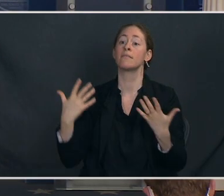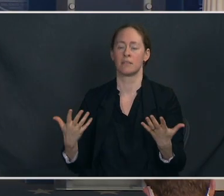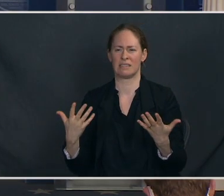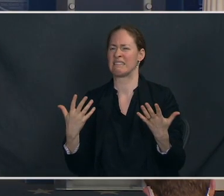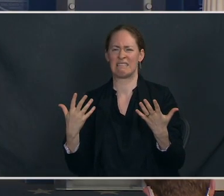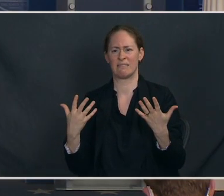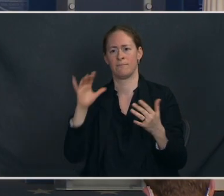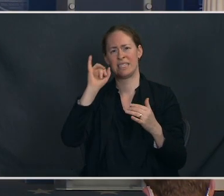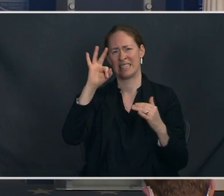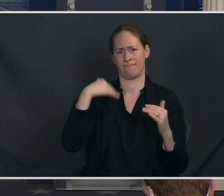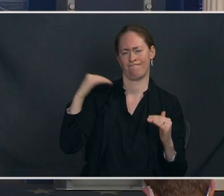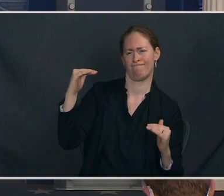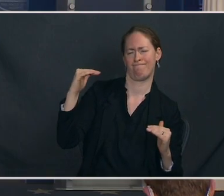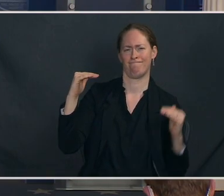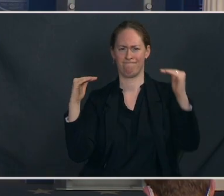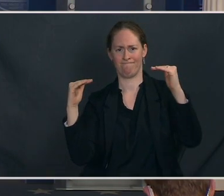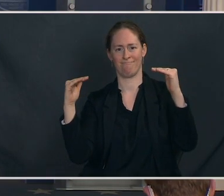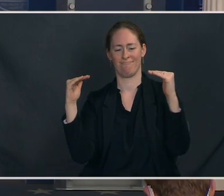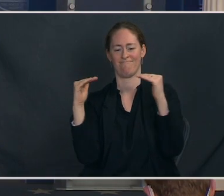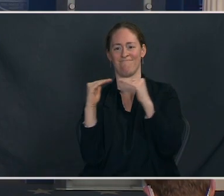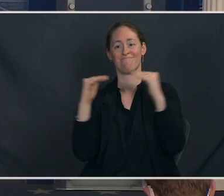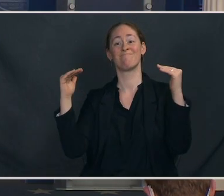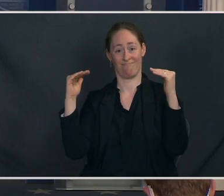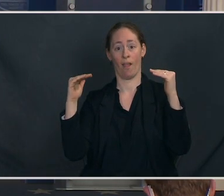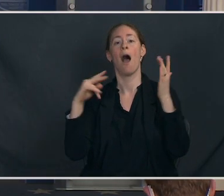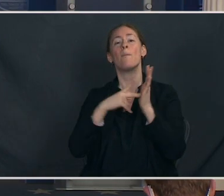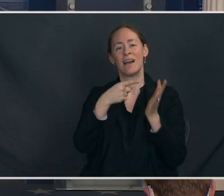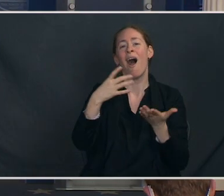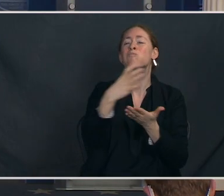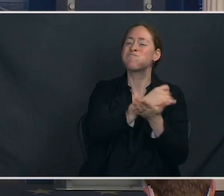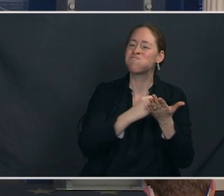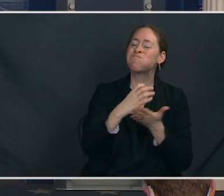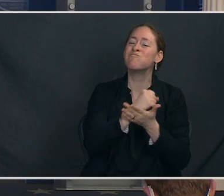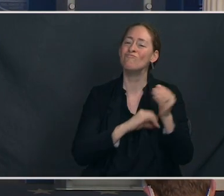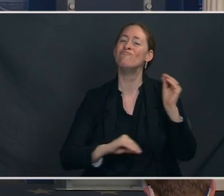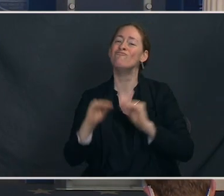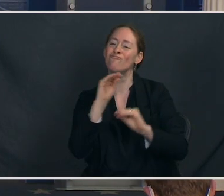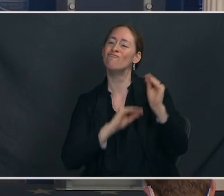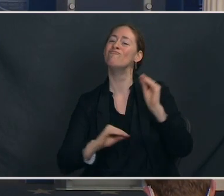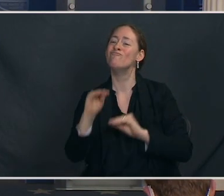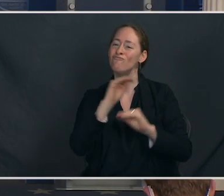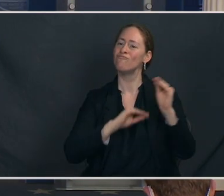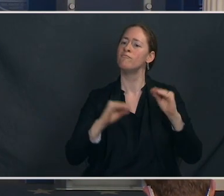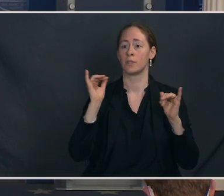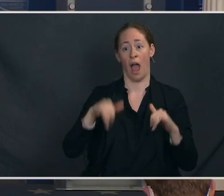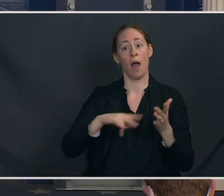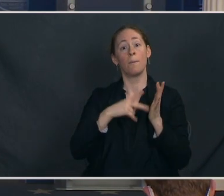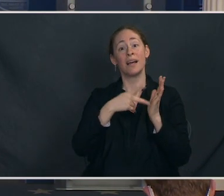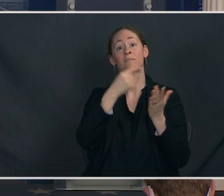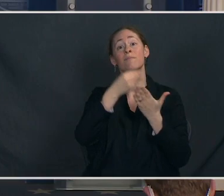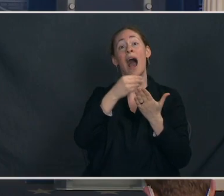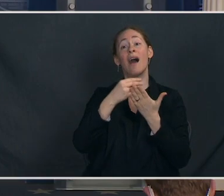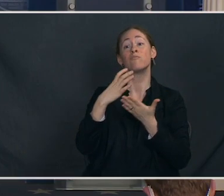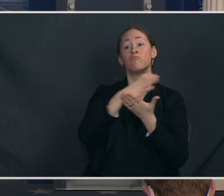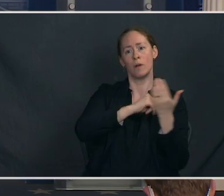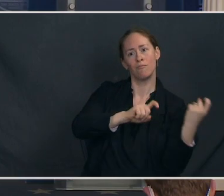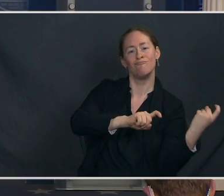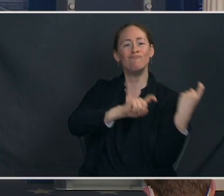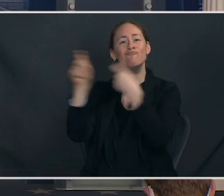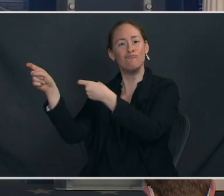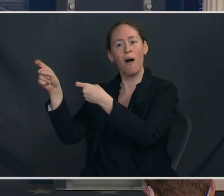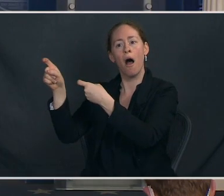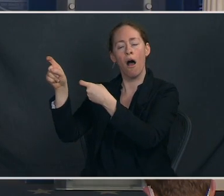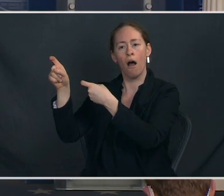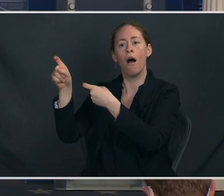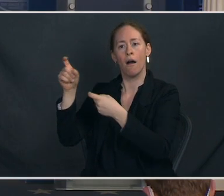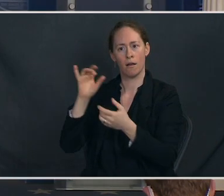and opportunity, these same economists have estimated we could add $5 trillion to the U.S. economy over